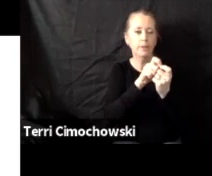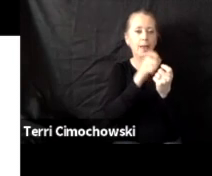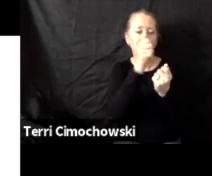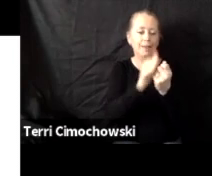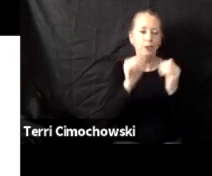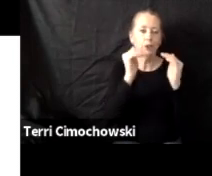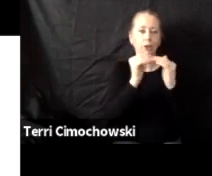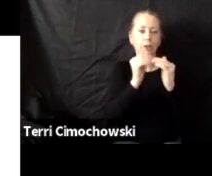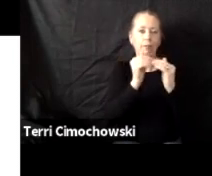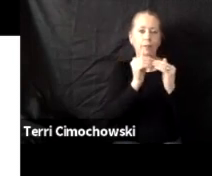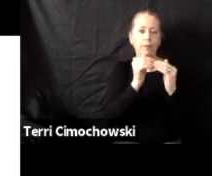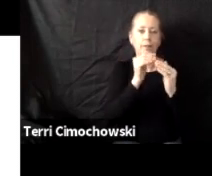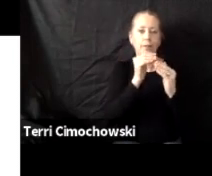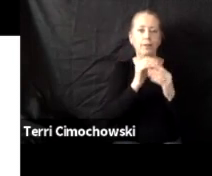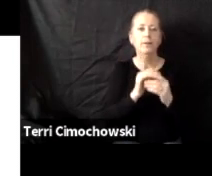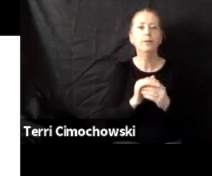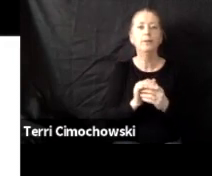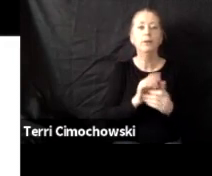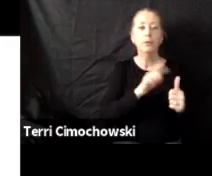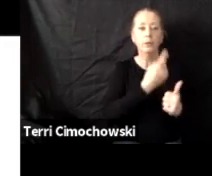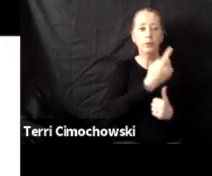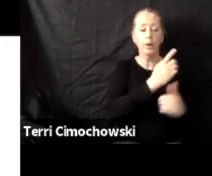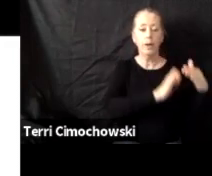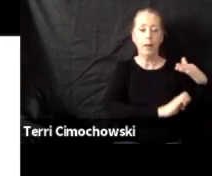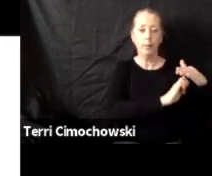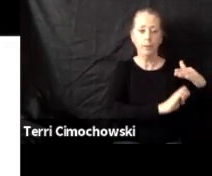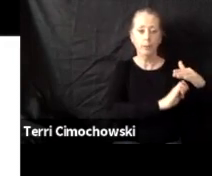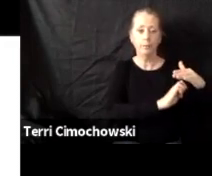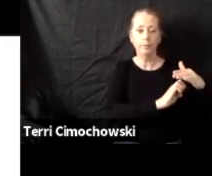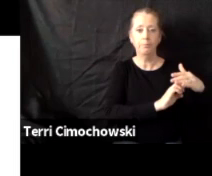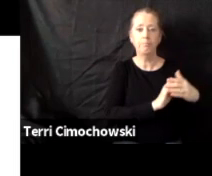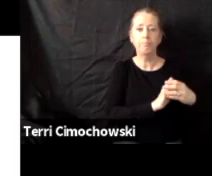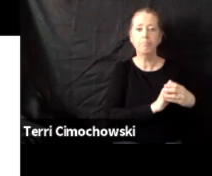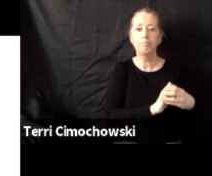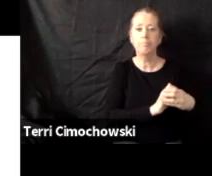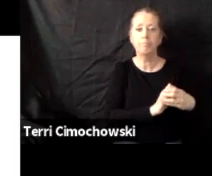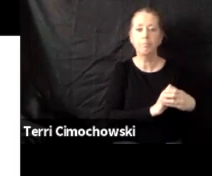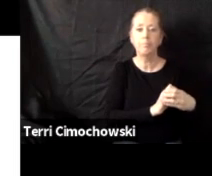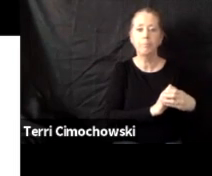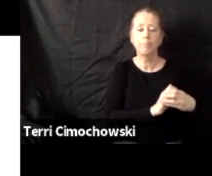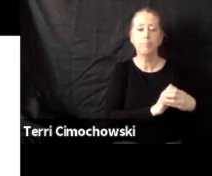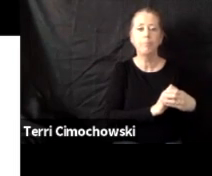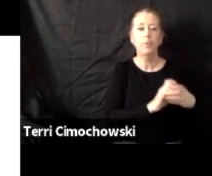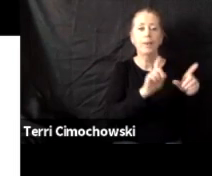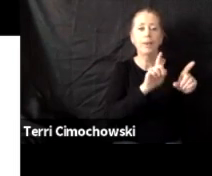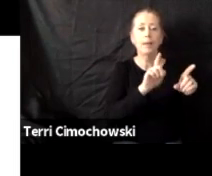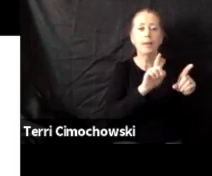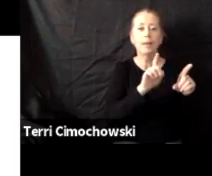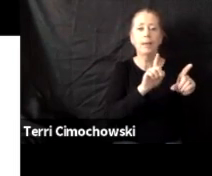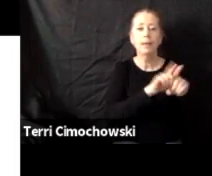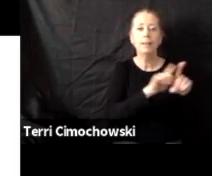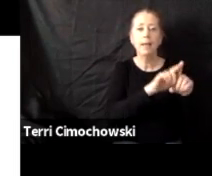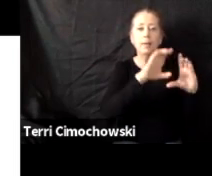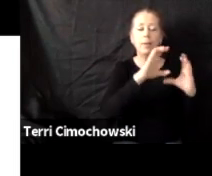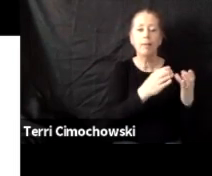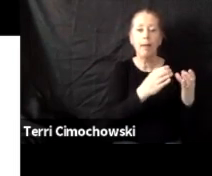level around that. So the first one is elementary. You know, it'll be the same class